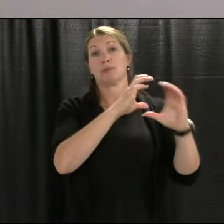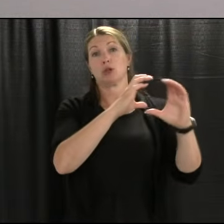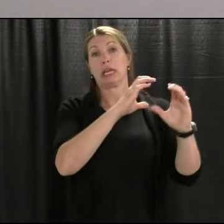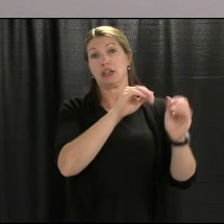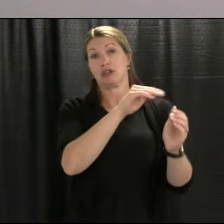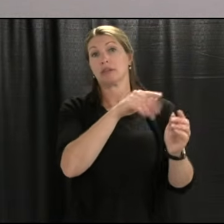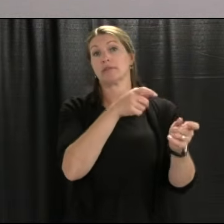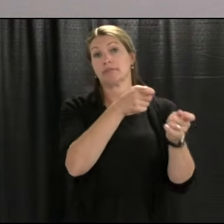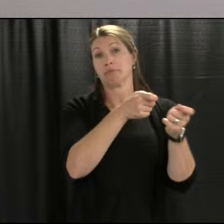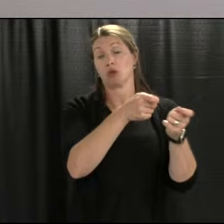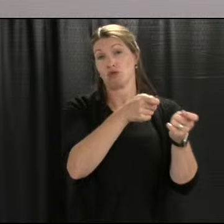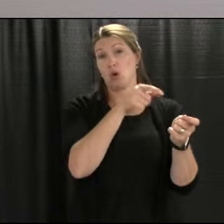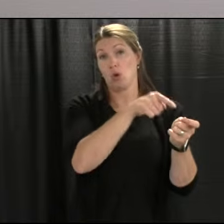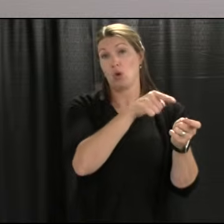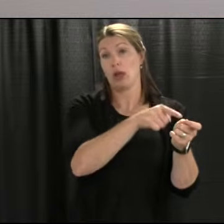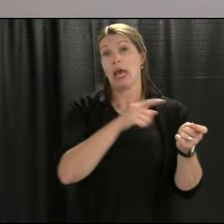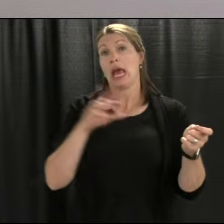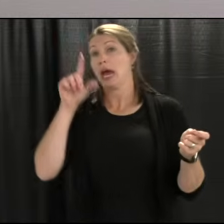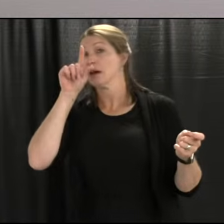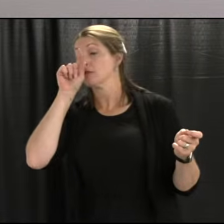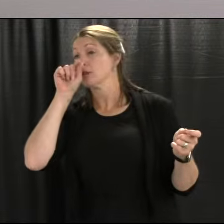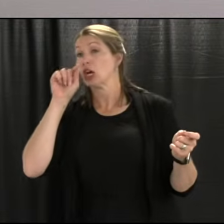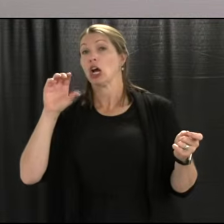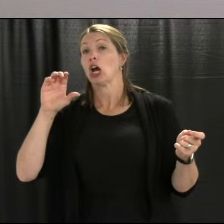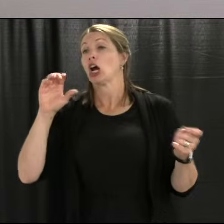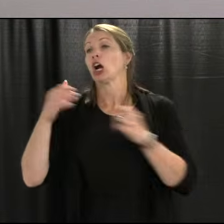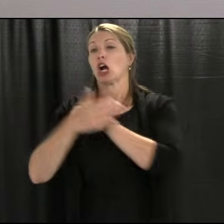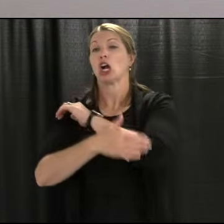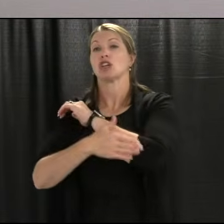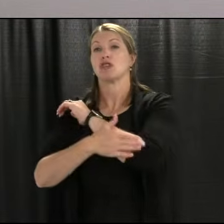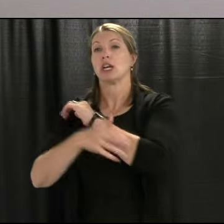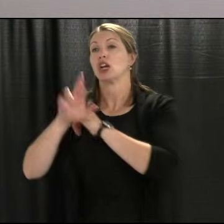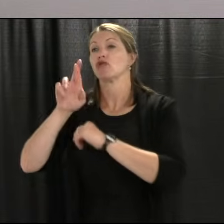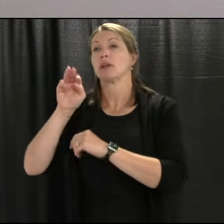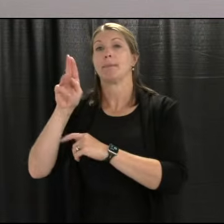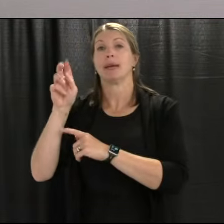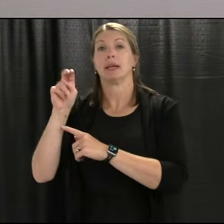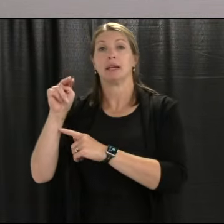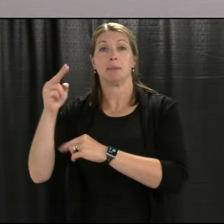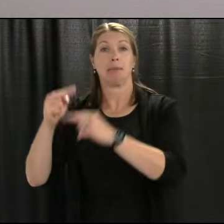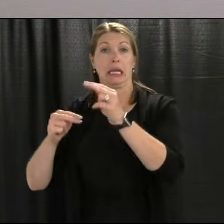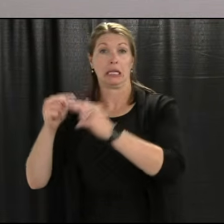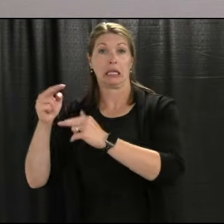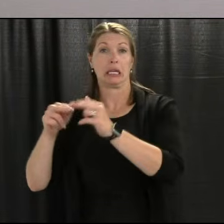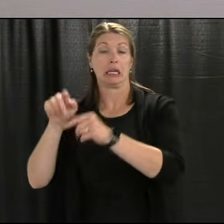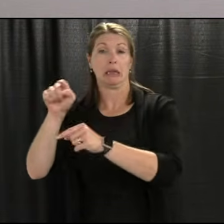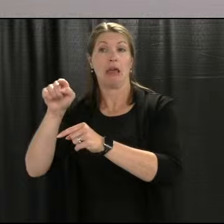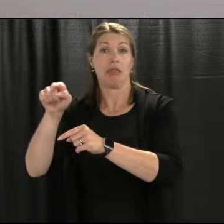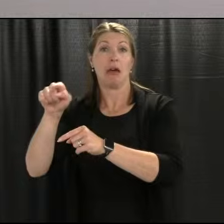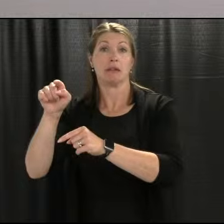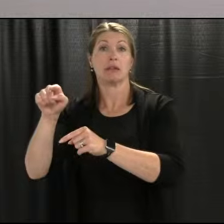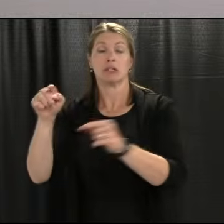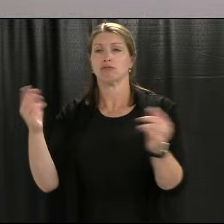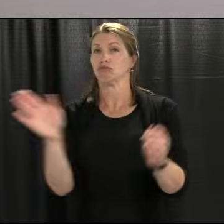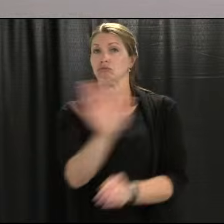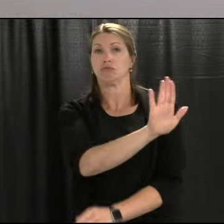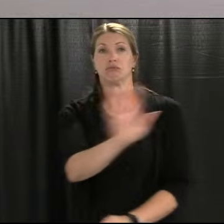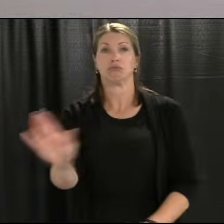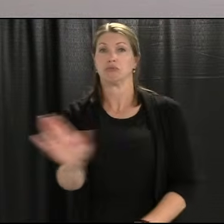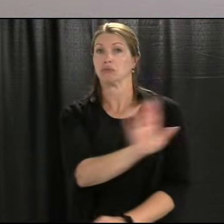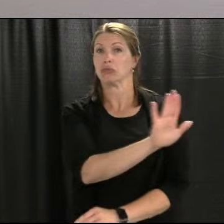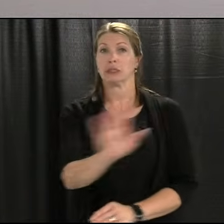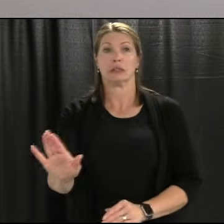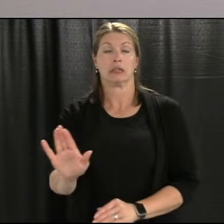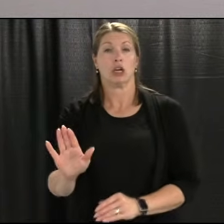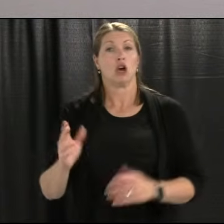that being an issue in the near future, but obviously the longer it goes, and with any particular shifts or growth in the fire in that direction, it